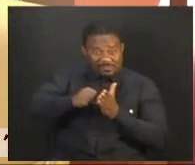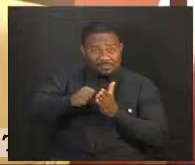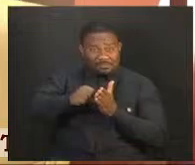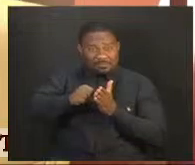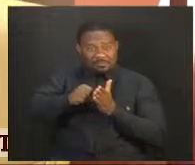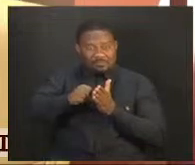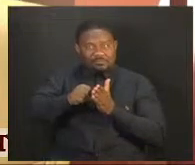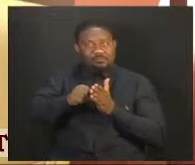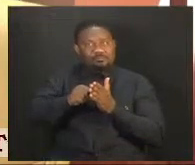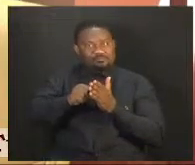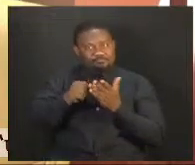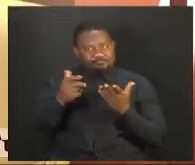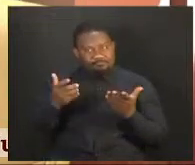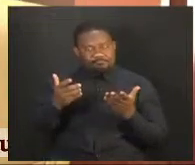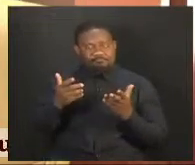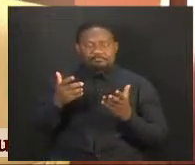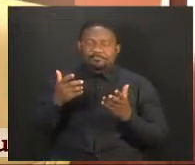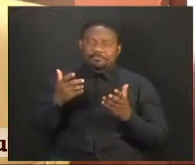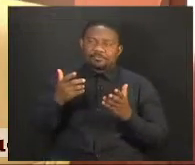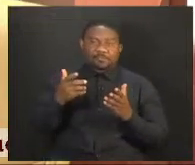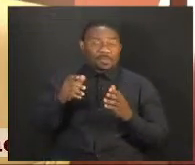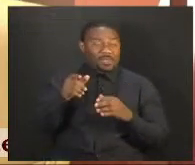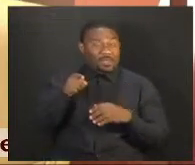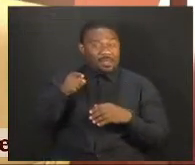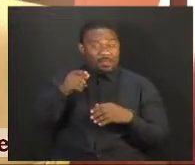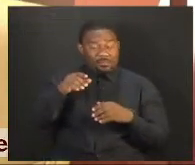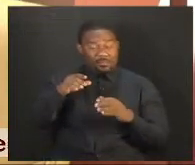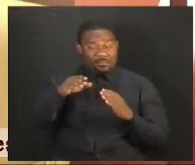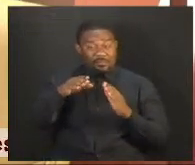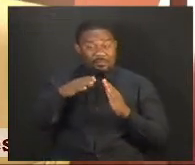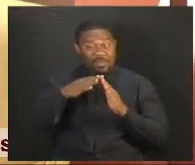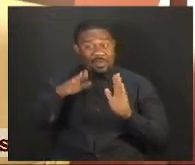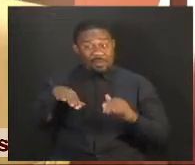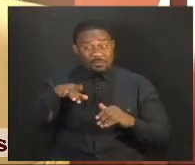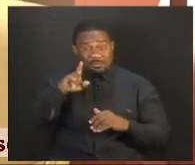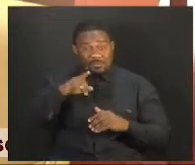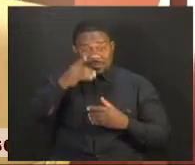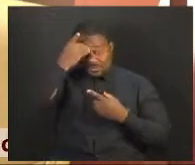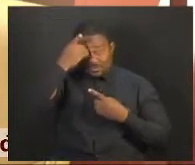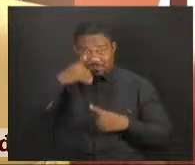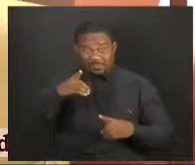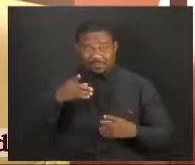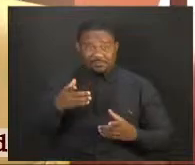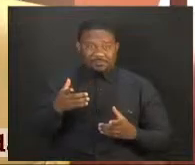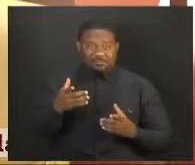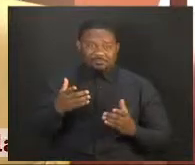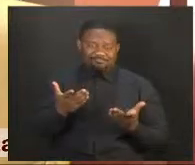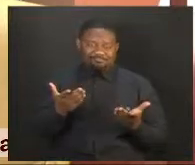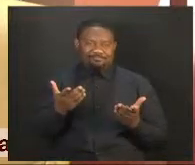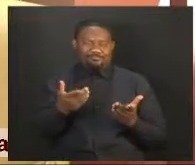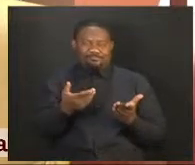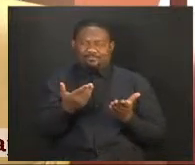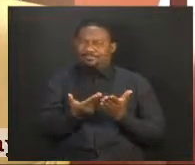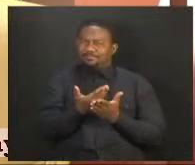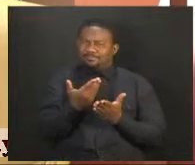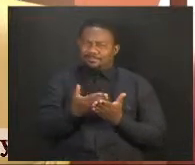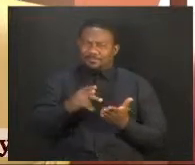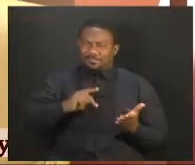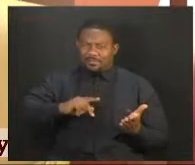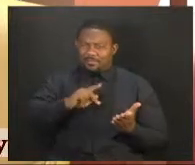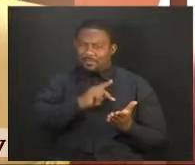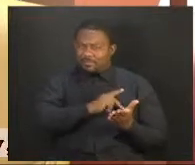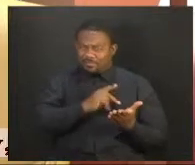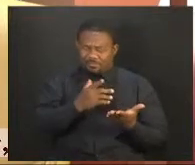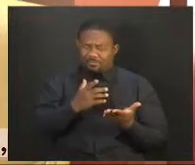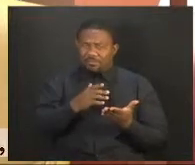form the House may determine. Mr. Speaker, as we speak, this new standing orders on this 9th